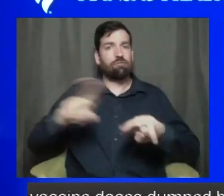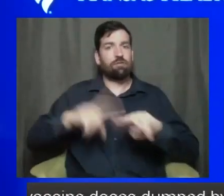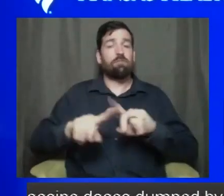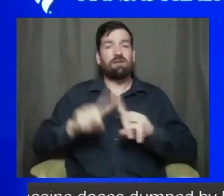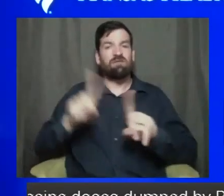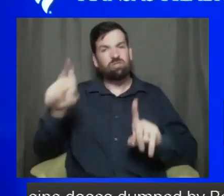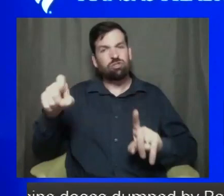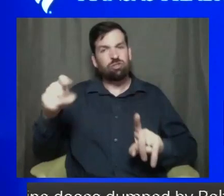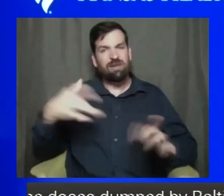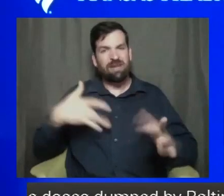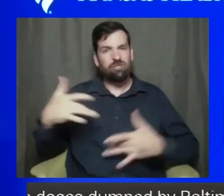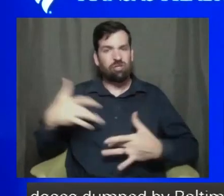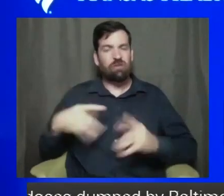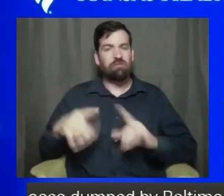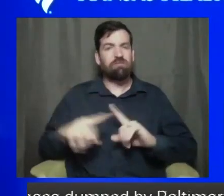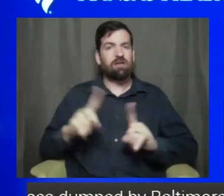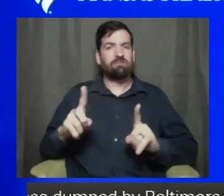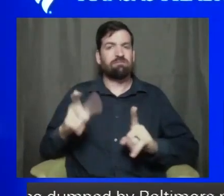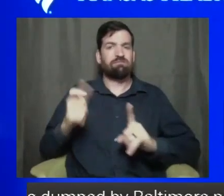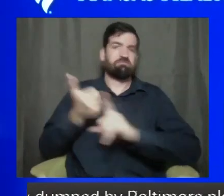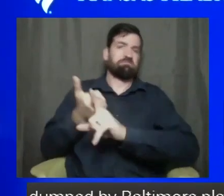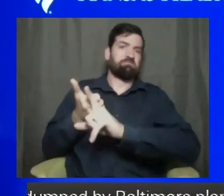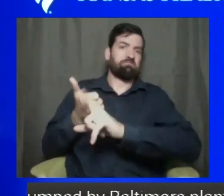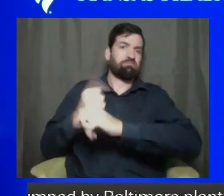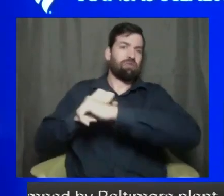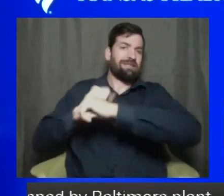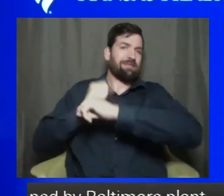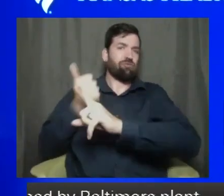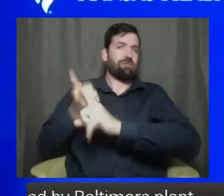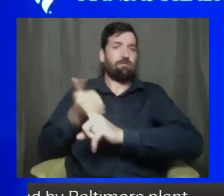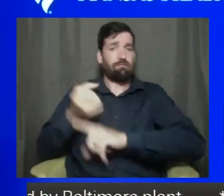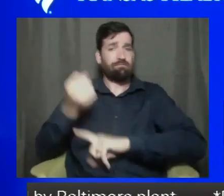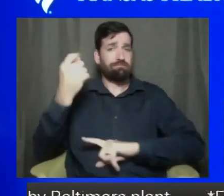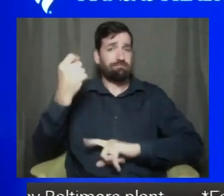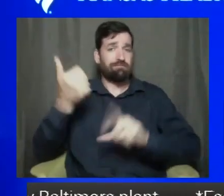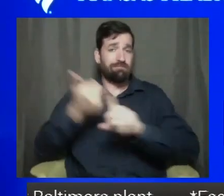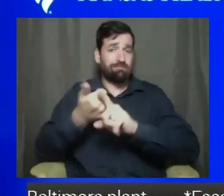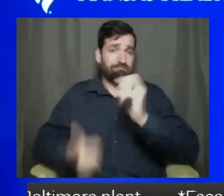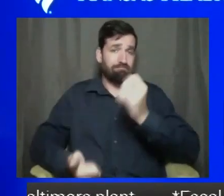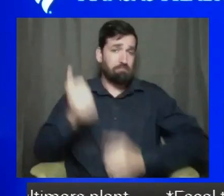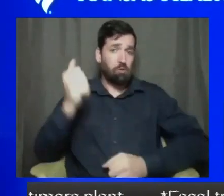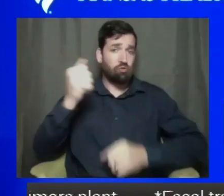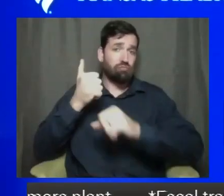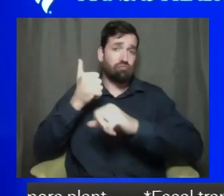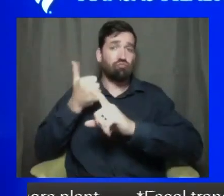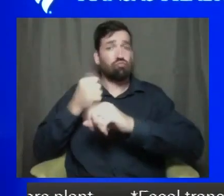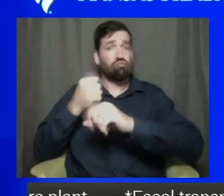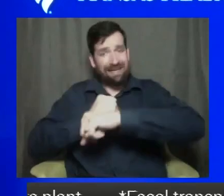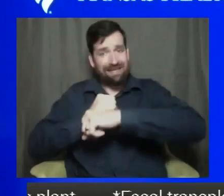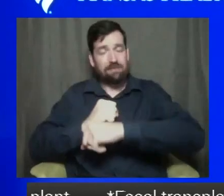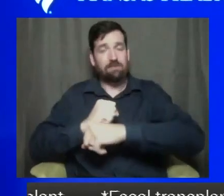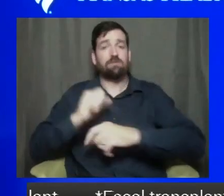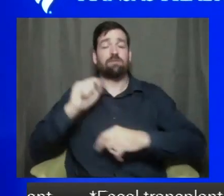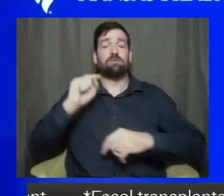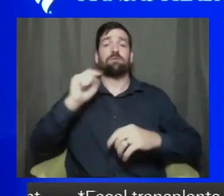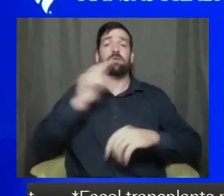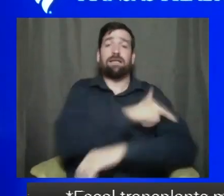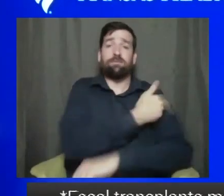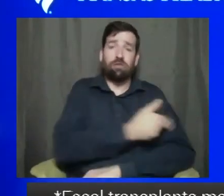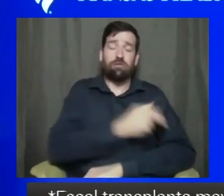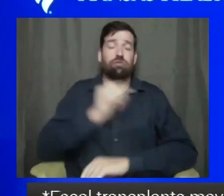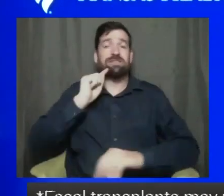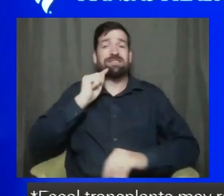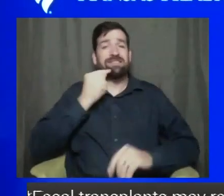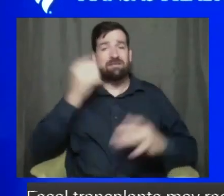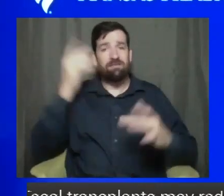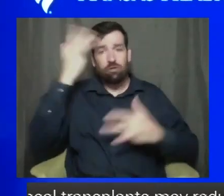really be able to protect yourself and make sure and understand that you are most protected from hospitalization, severe disease, and death. And that is, of course, vaccination,